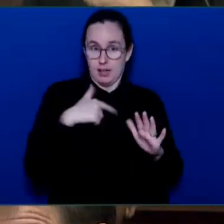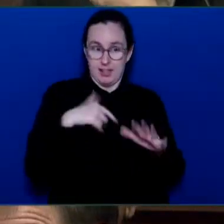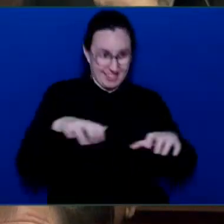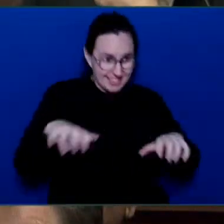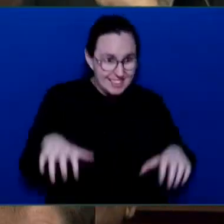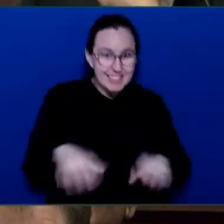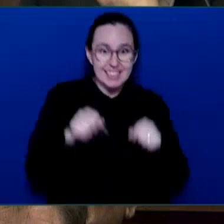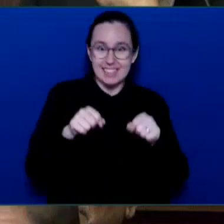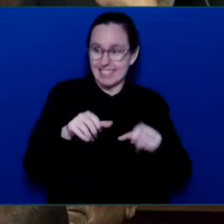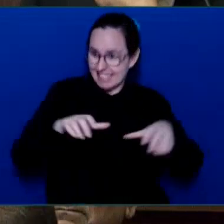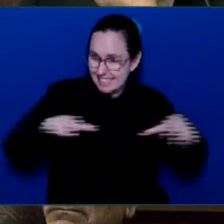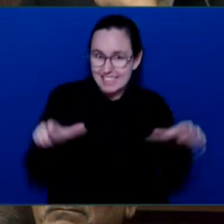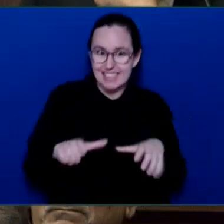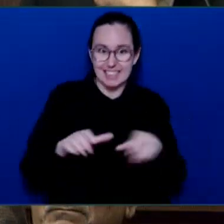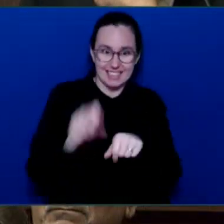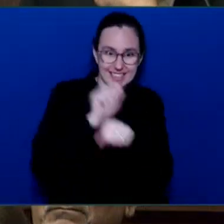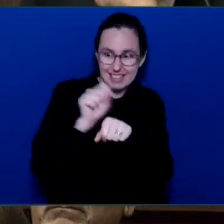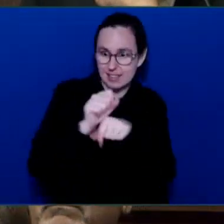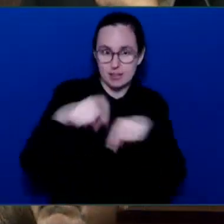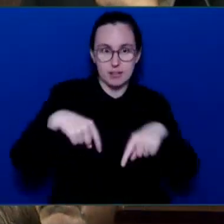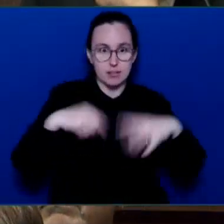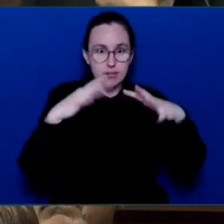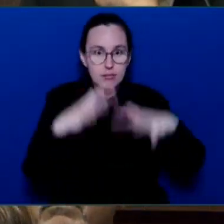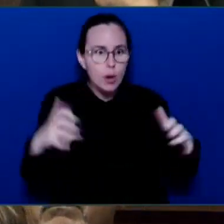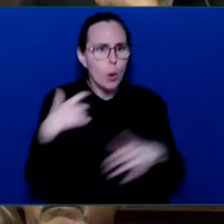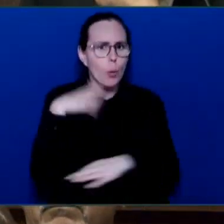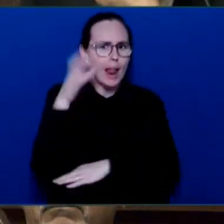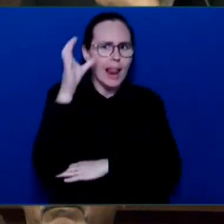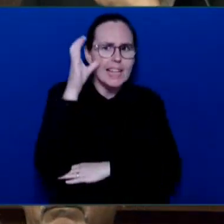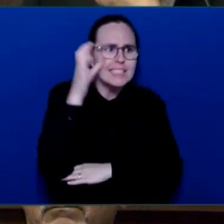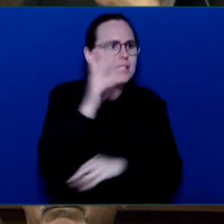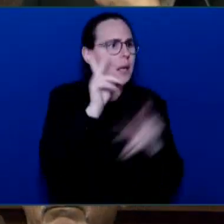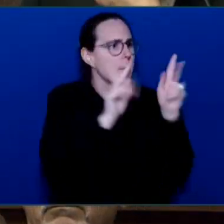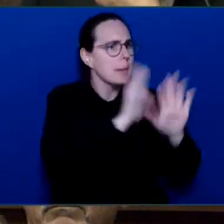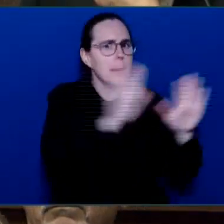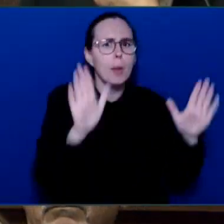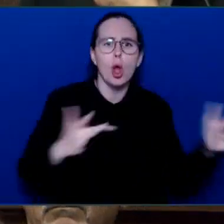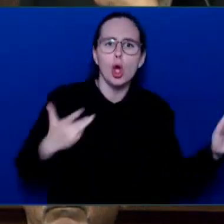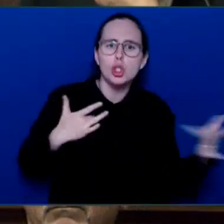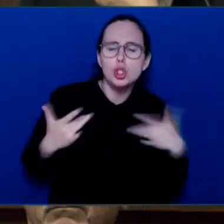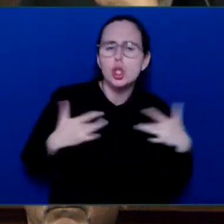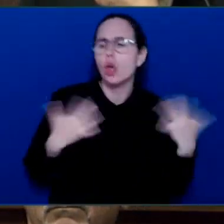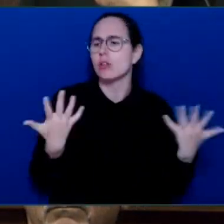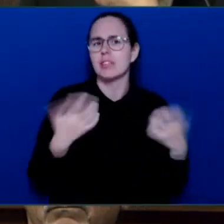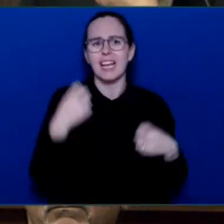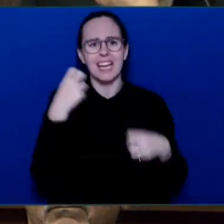issues that are happening in this province, that side wants to politicize it. That side wants to